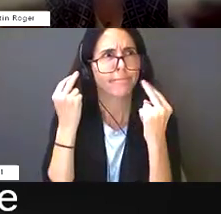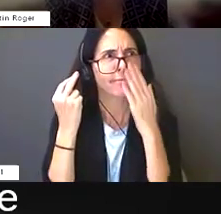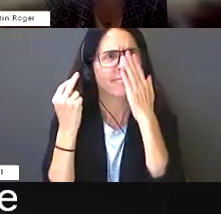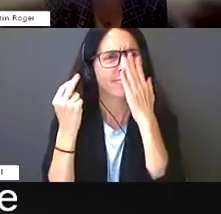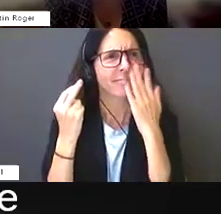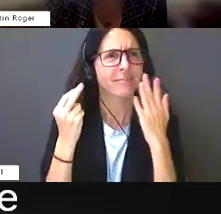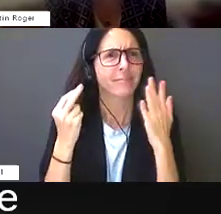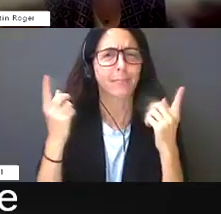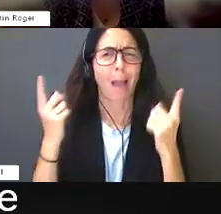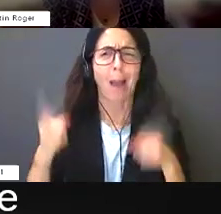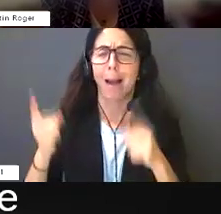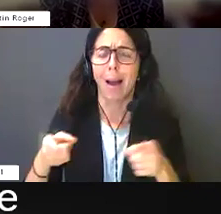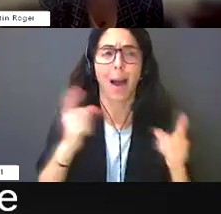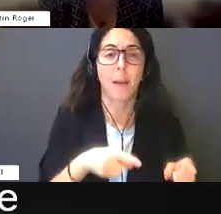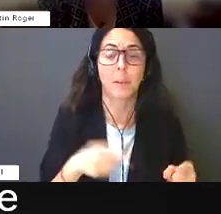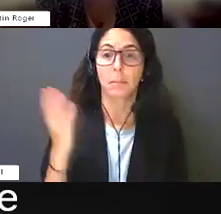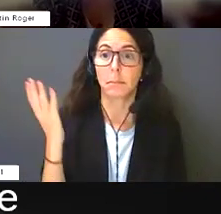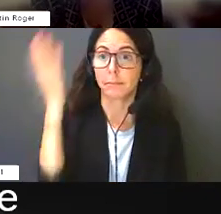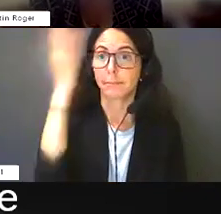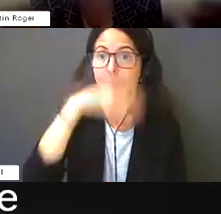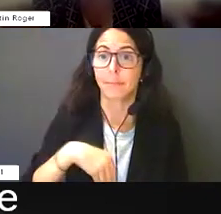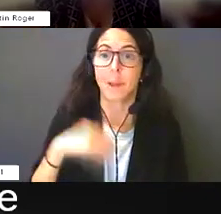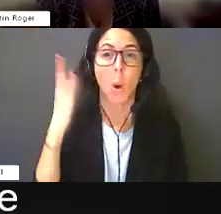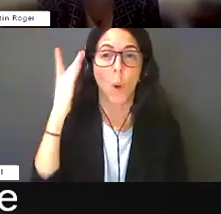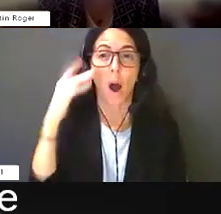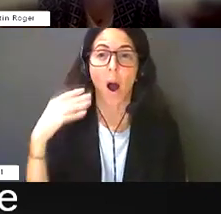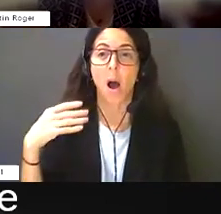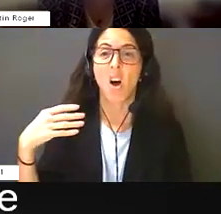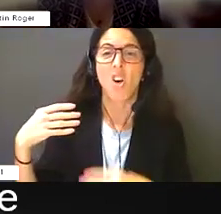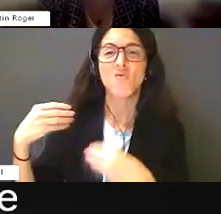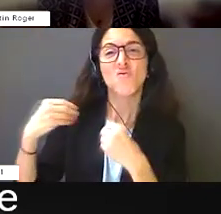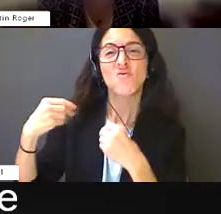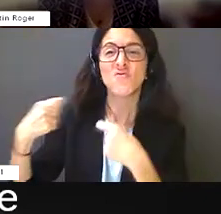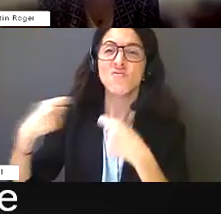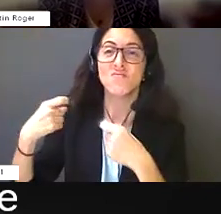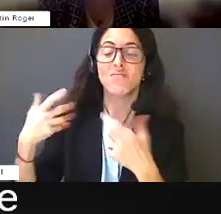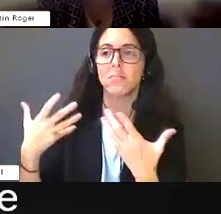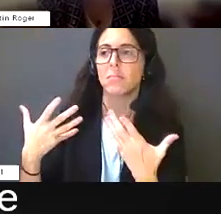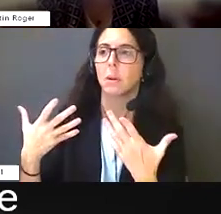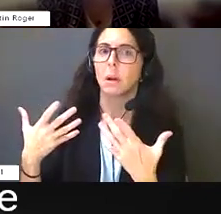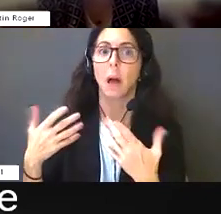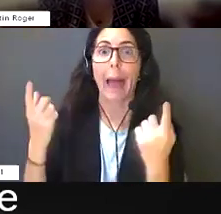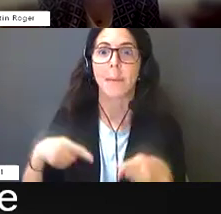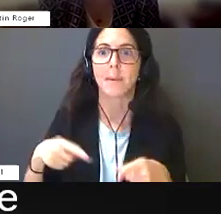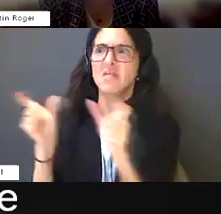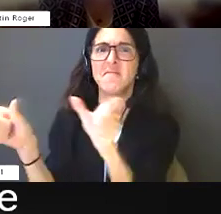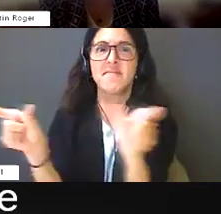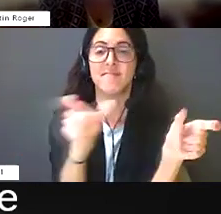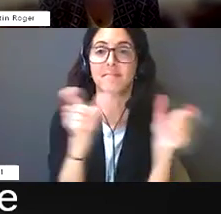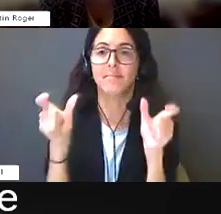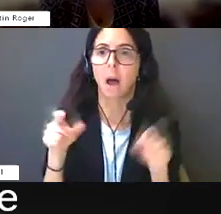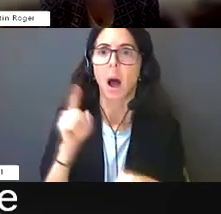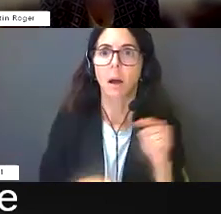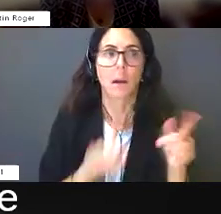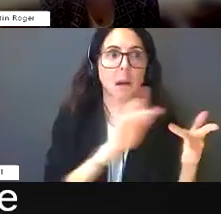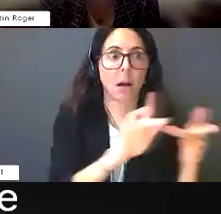going on really, because he, the perpetrator, was keeping me away from people. I couldn't talk to anybody since